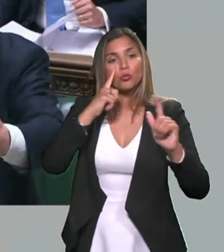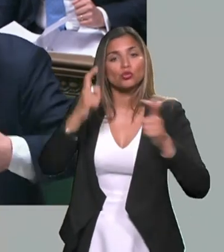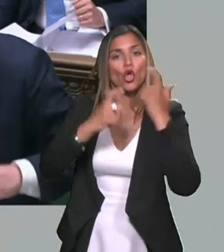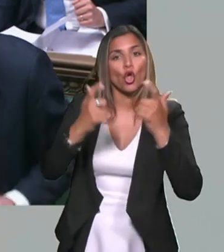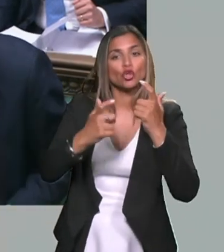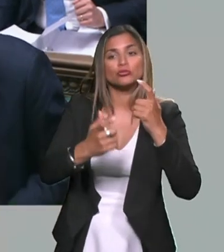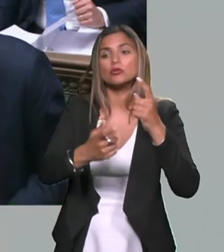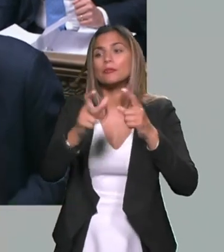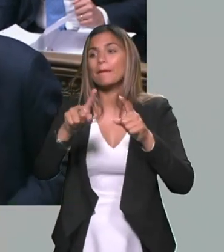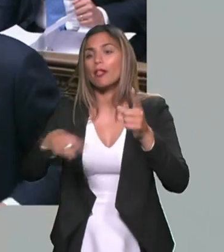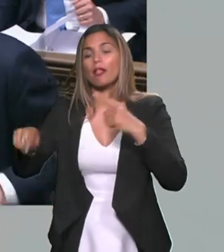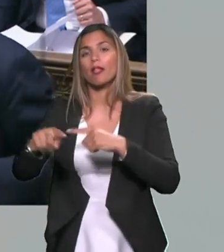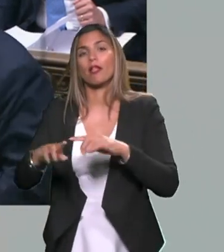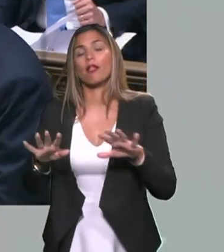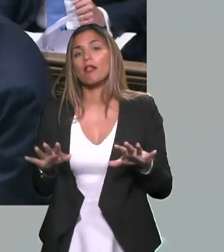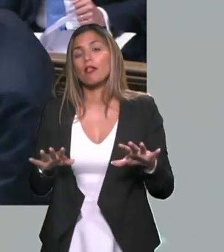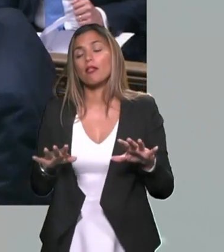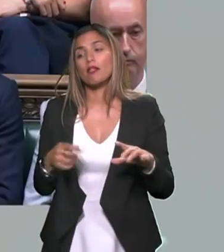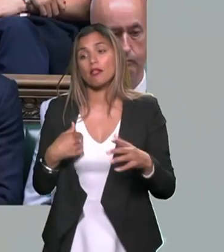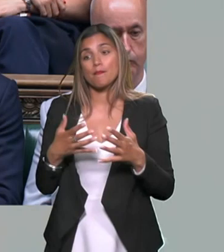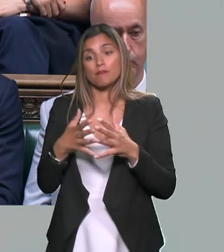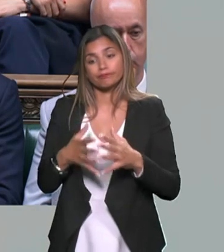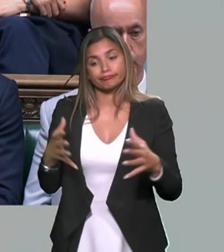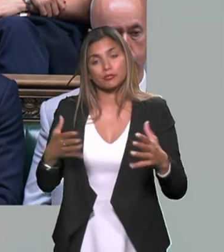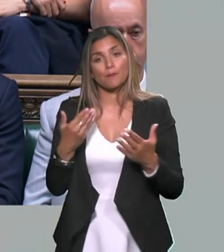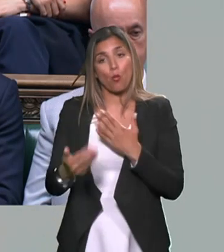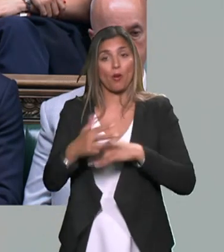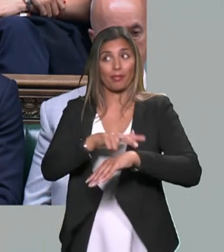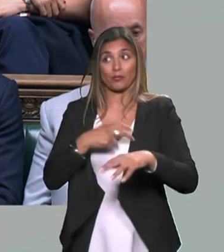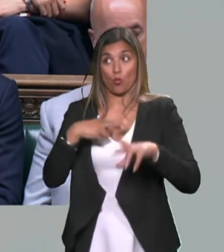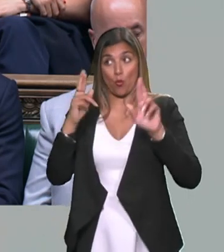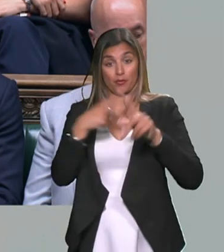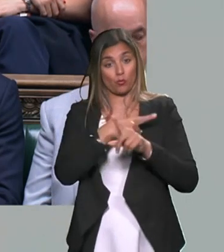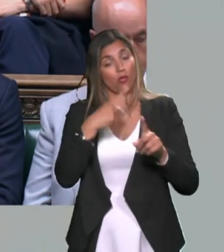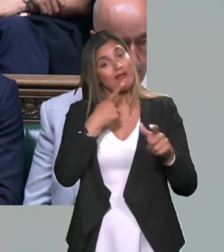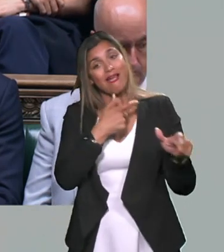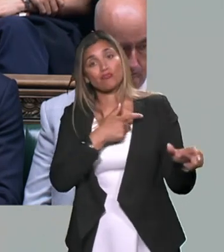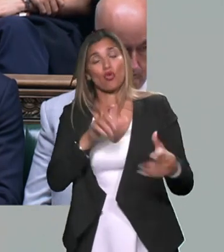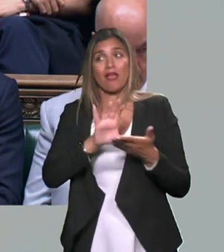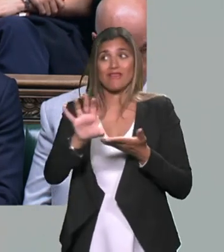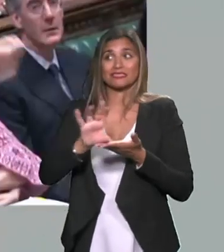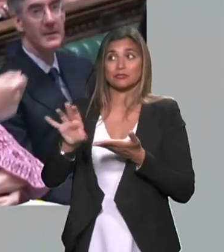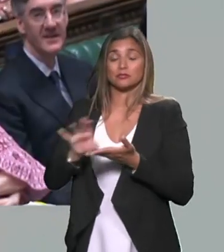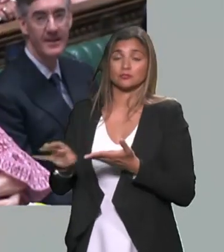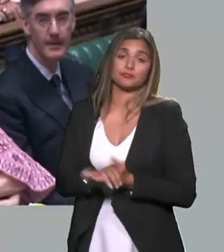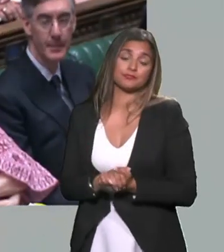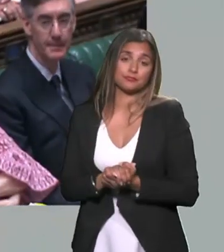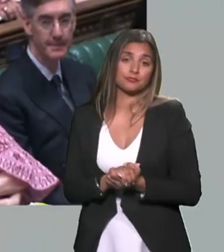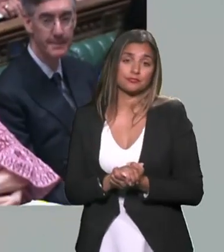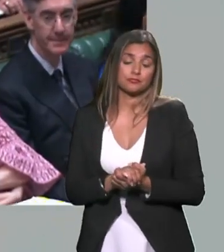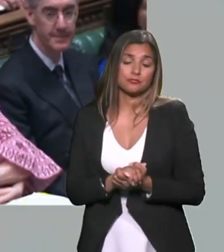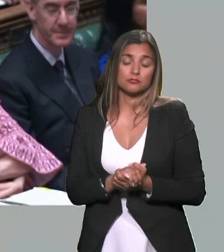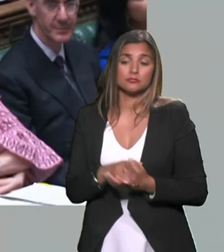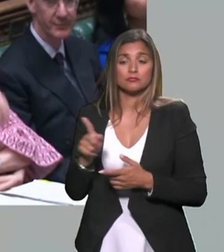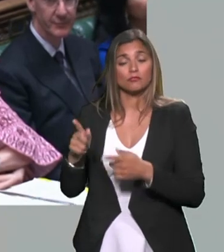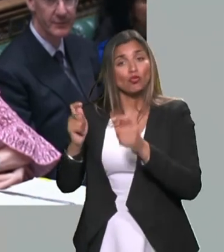why we've made the massive investments that we have, and I hope that those investments will be continued, Mr. Speaker. I'm sure that they will be. And on rape